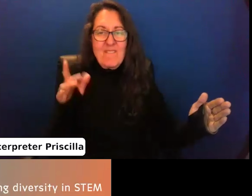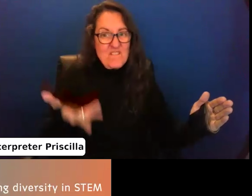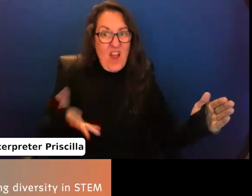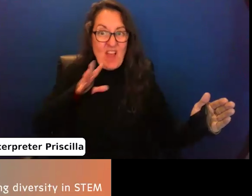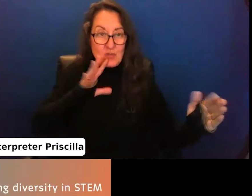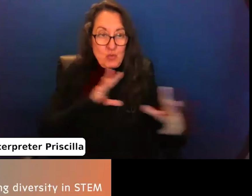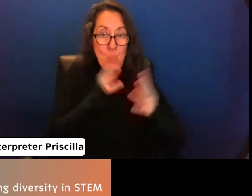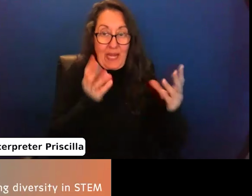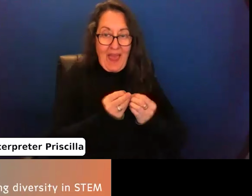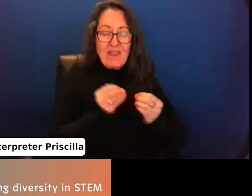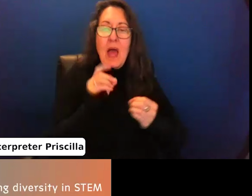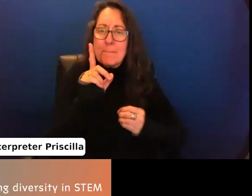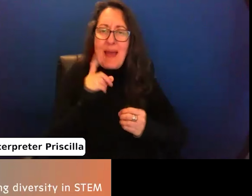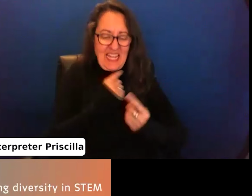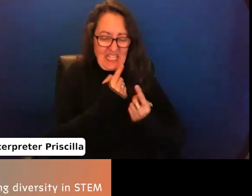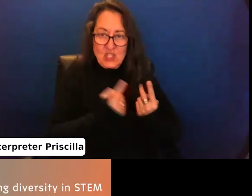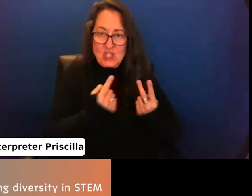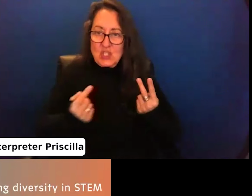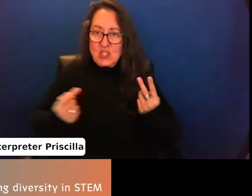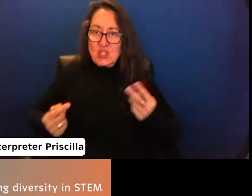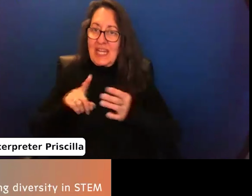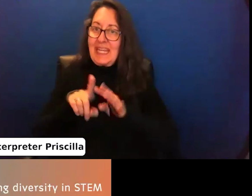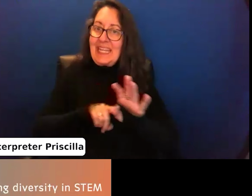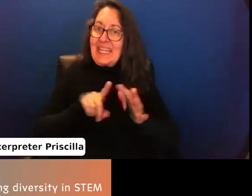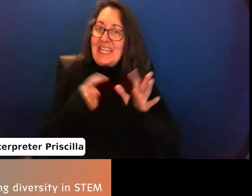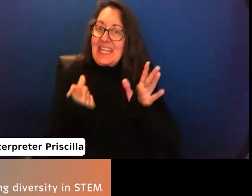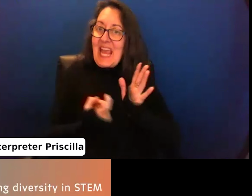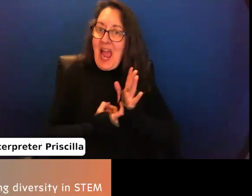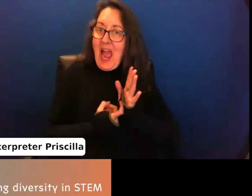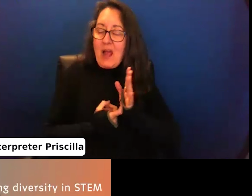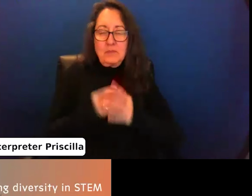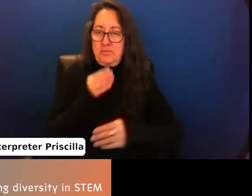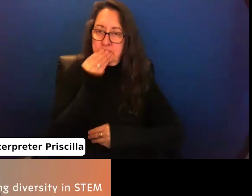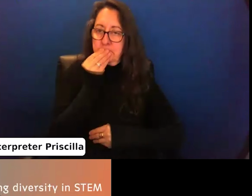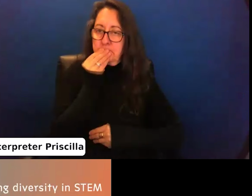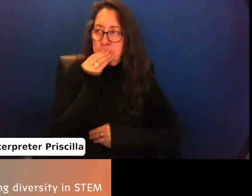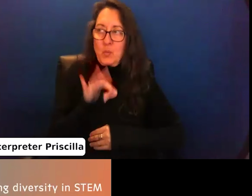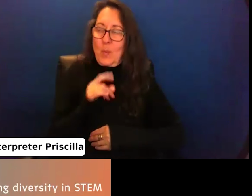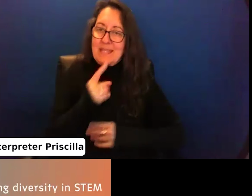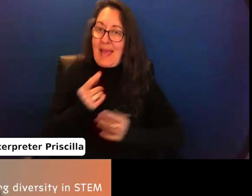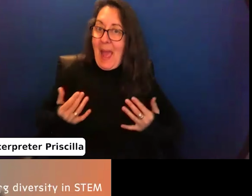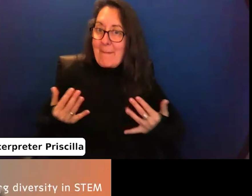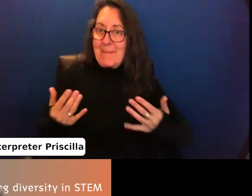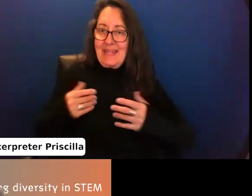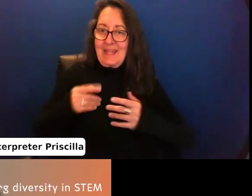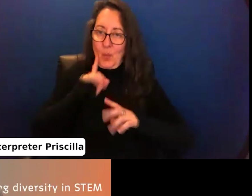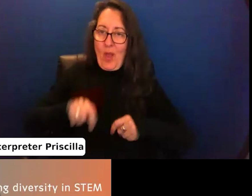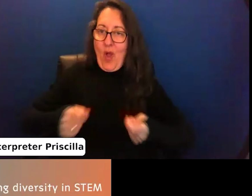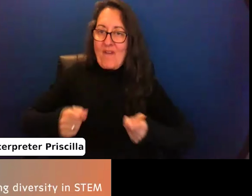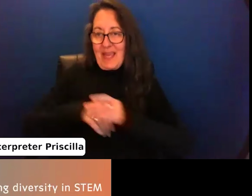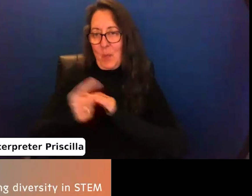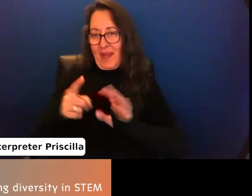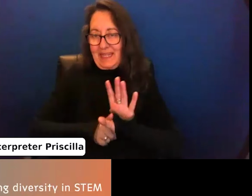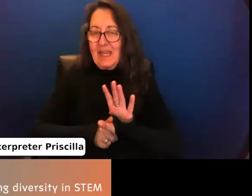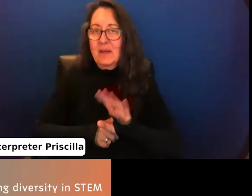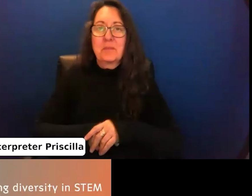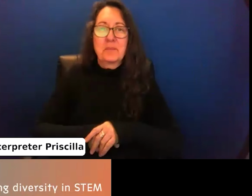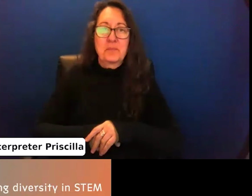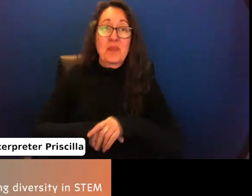The Elevate program is incredibly competitive, and in previous years, we've